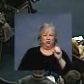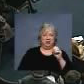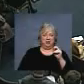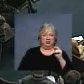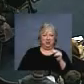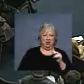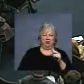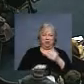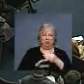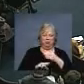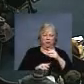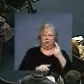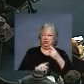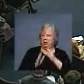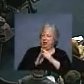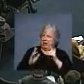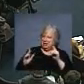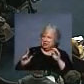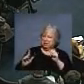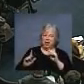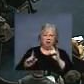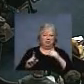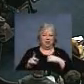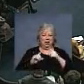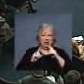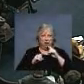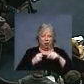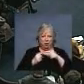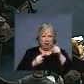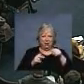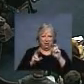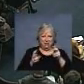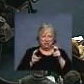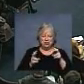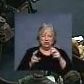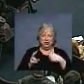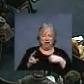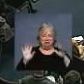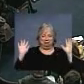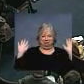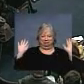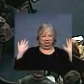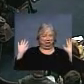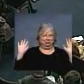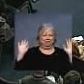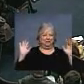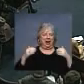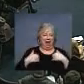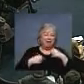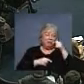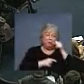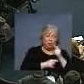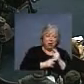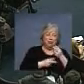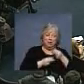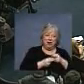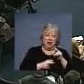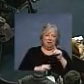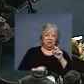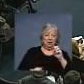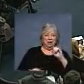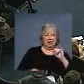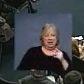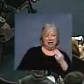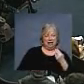someone asks Tom to issue an opinion on whether or not I can talk about this issue tonight, I do have a brother named Keith Richardson, but it's not this